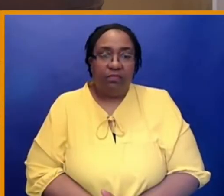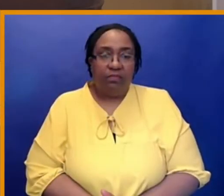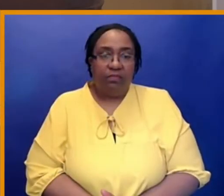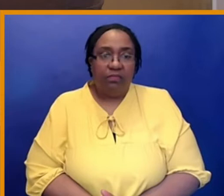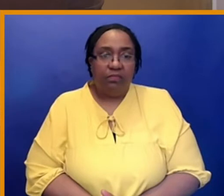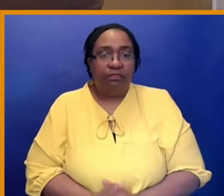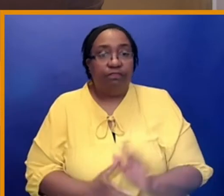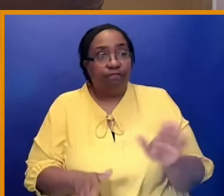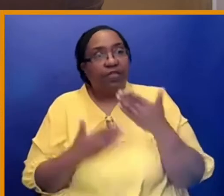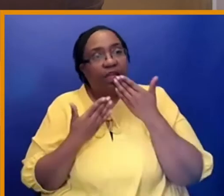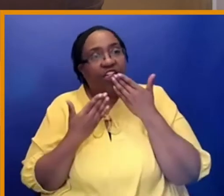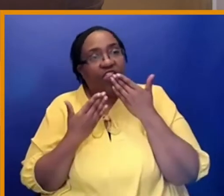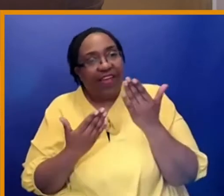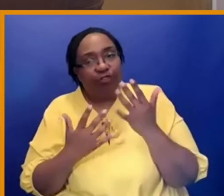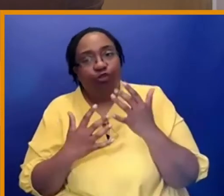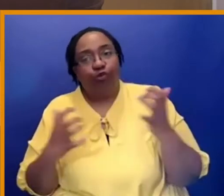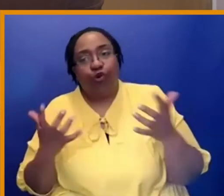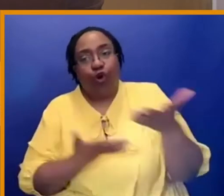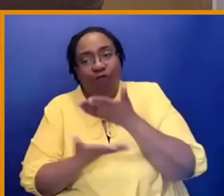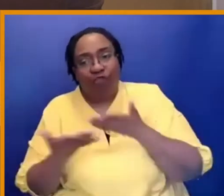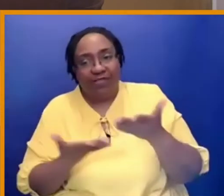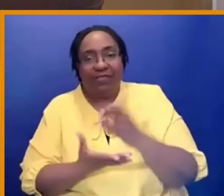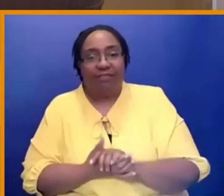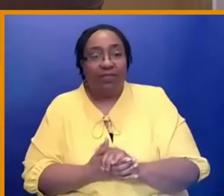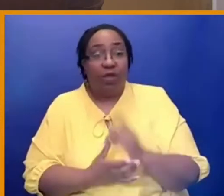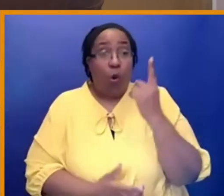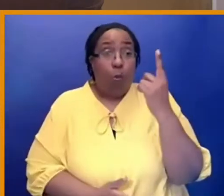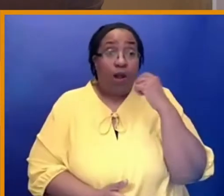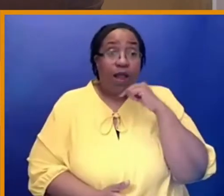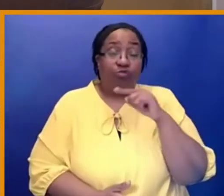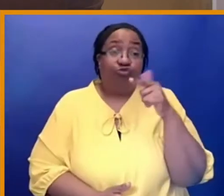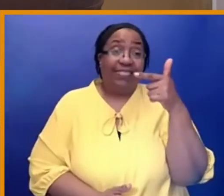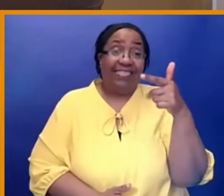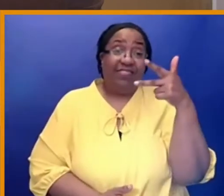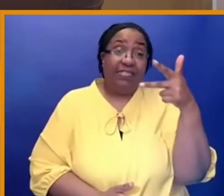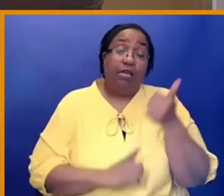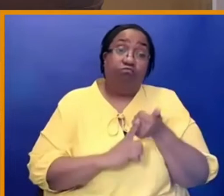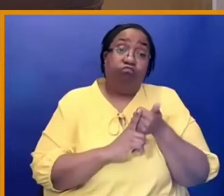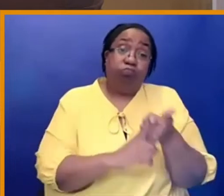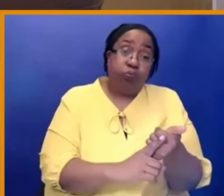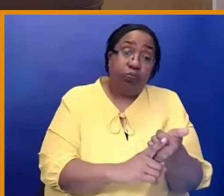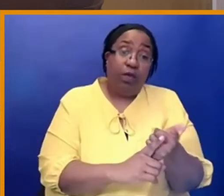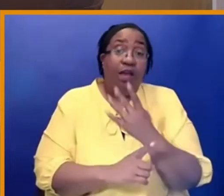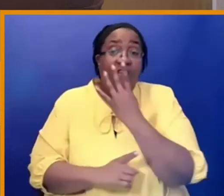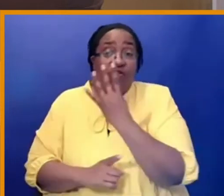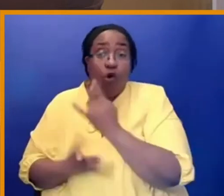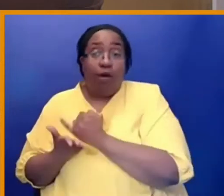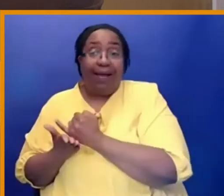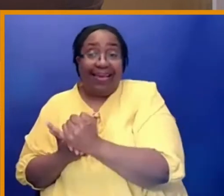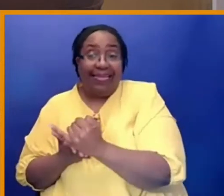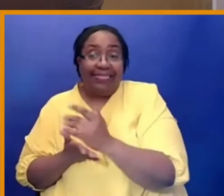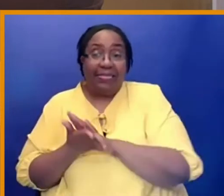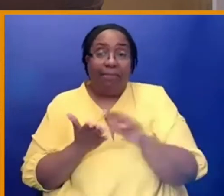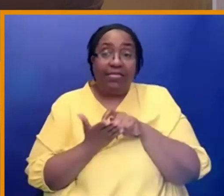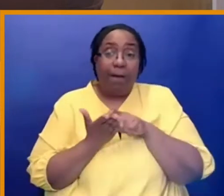Thank you, Conference. There were 178 votes for and 4 votes against, so the motion is